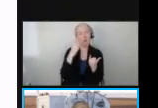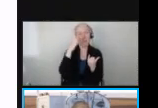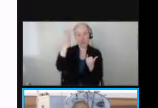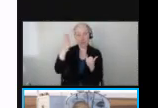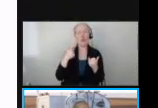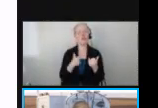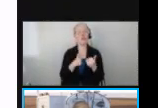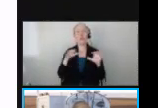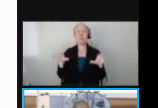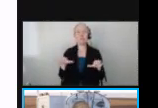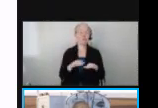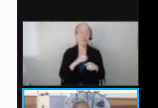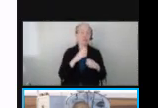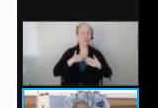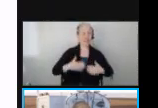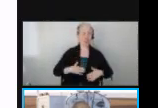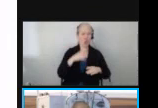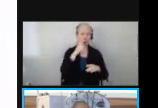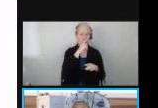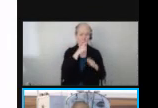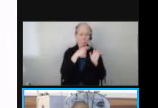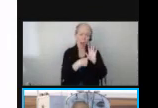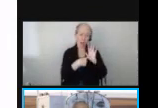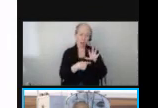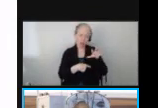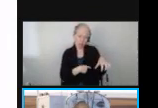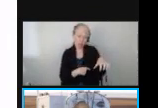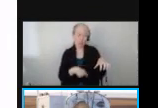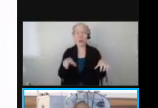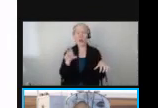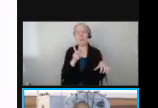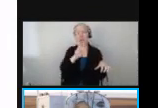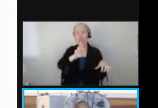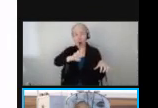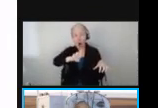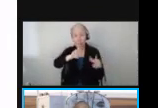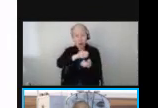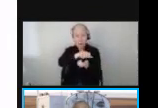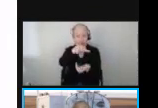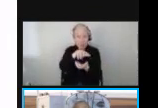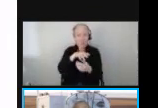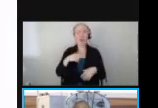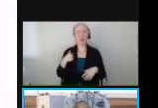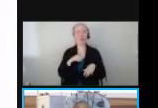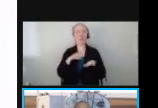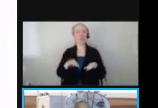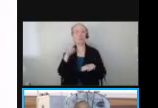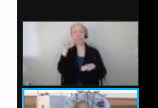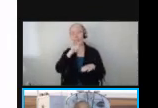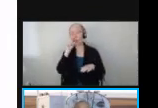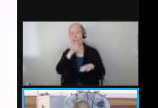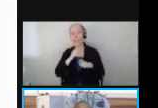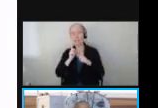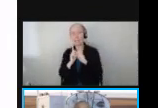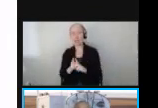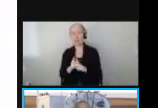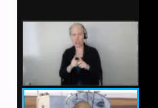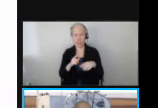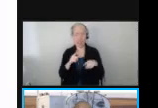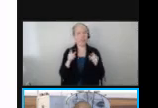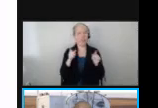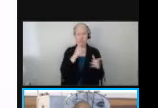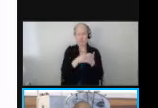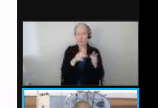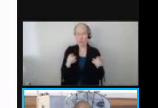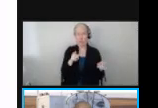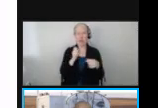mock-ups. We'll use virtual reality. We'll conduct simulated missions in either of those environments to help us make sure we've got the right vehicle before